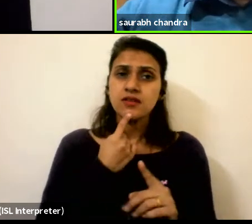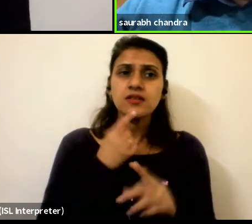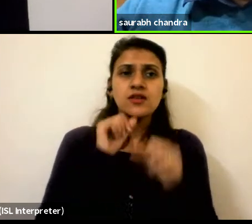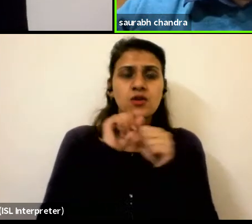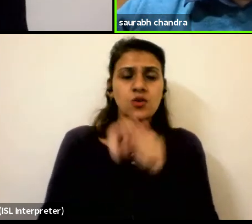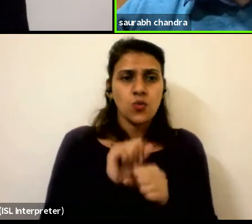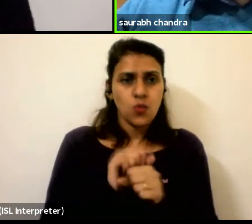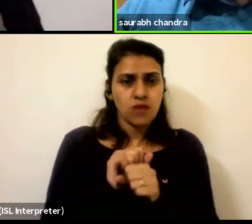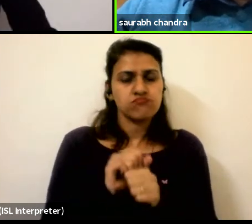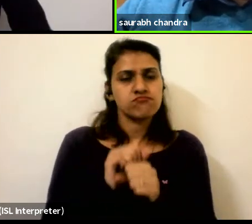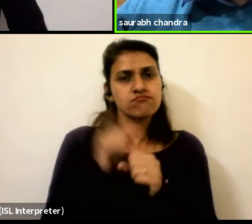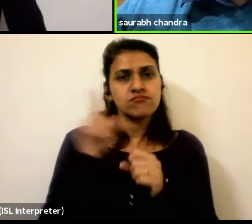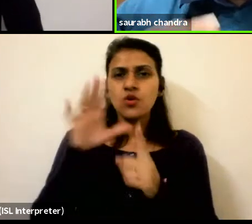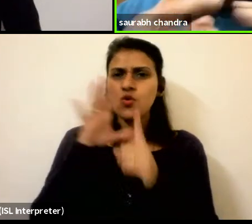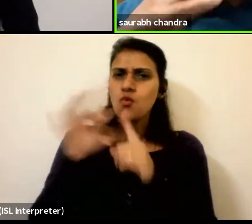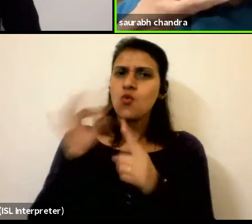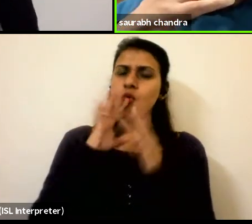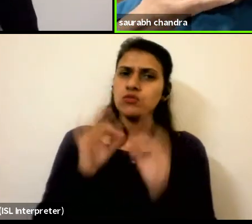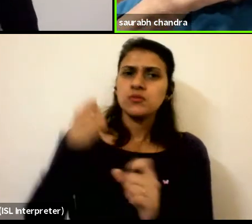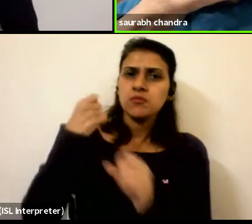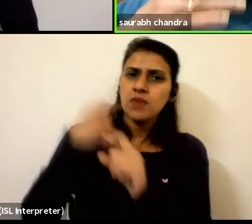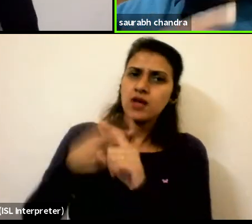it deserves. Thank you.